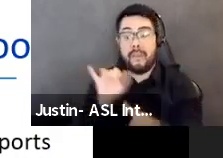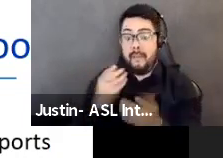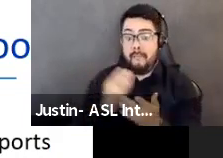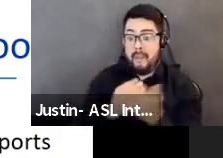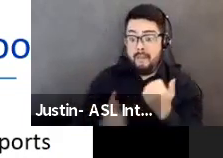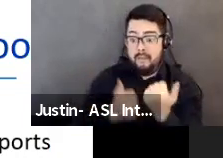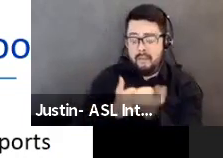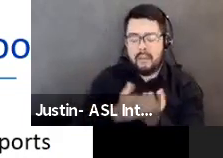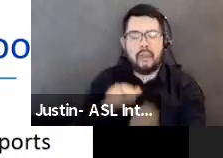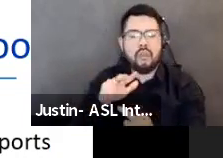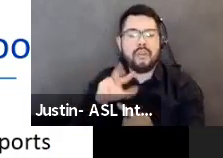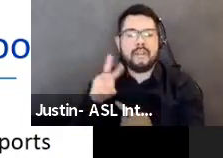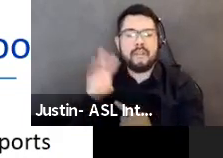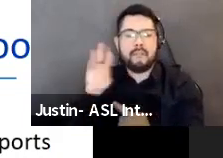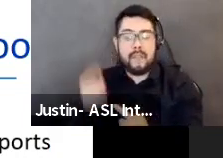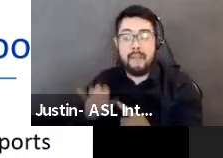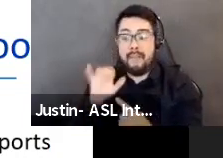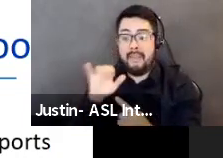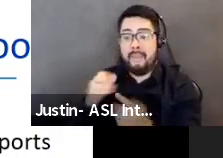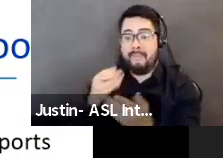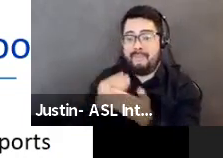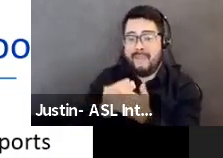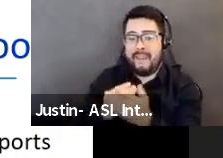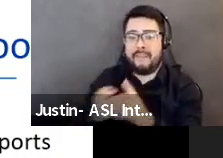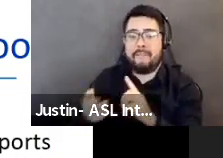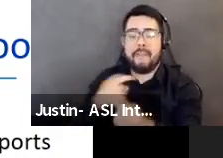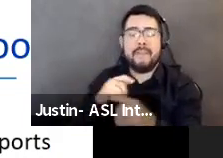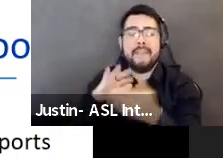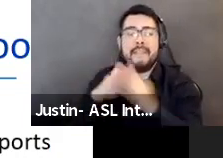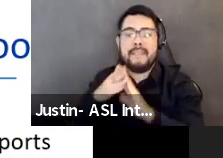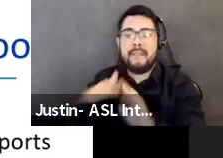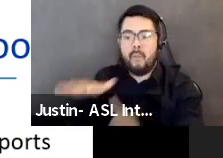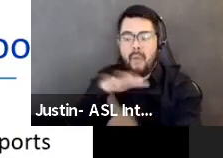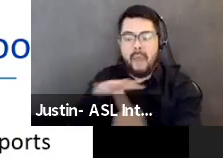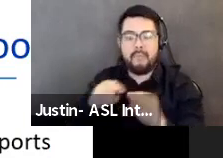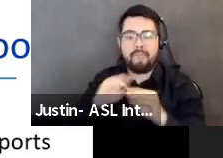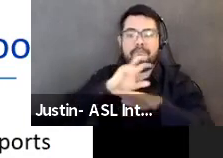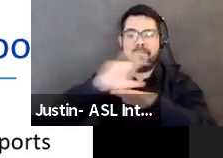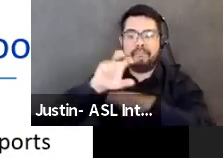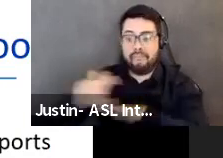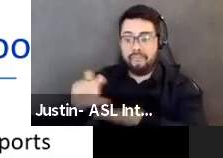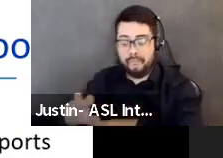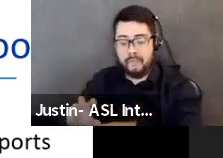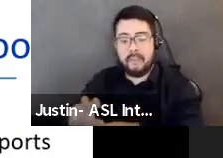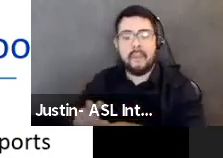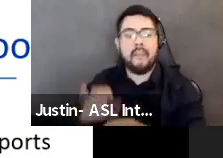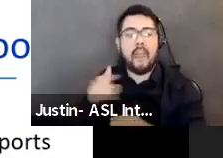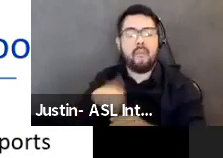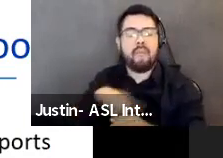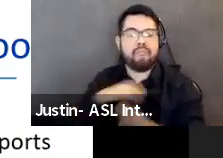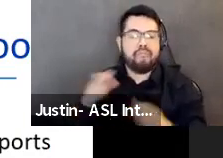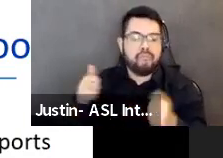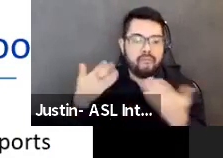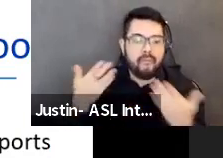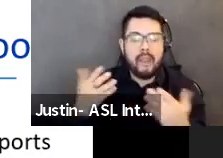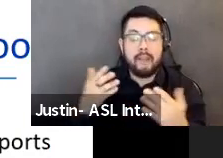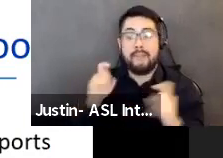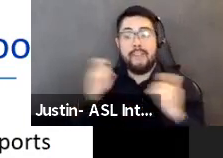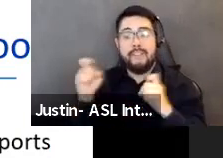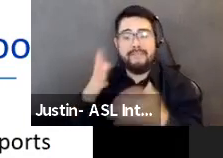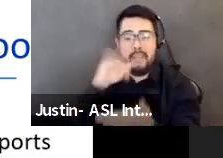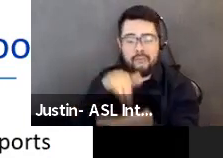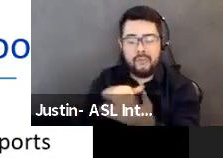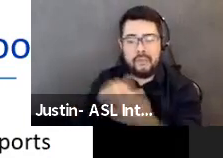36 percent of the funding is allocated through city-wide allocations which are provided centrally and managed centrally but support